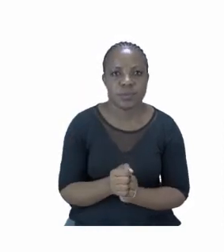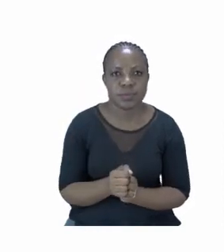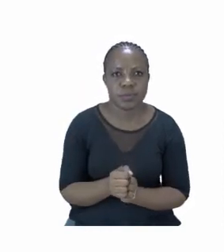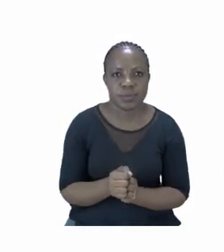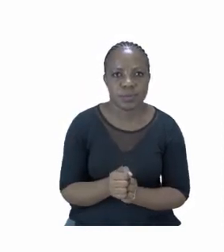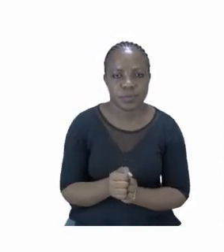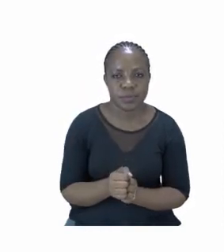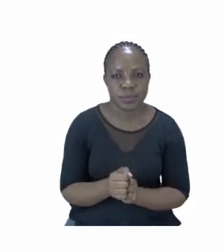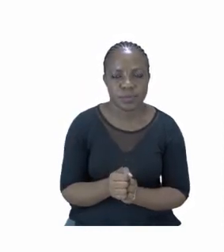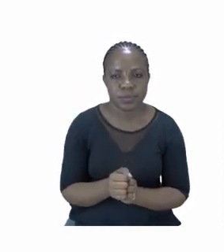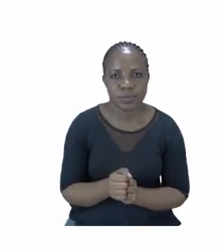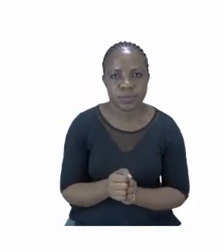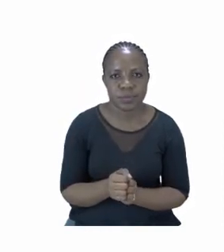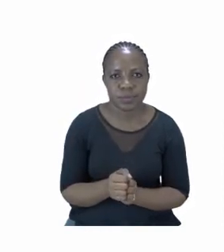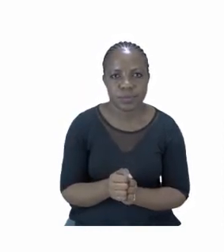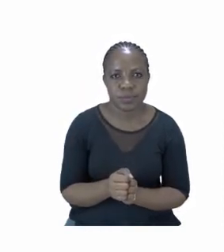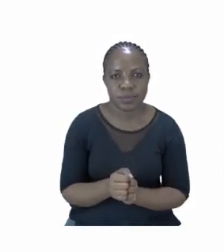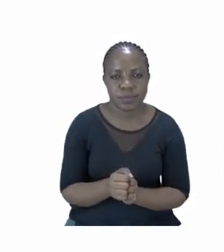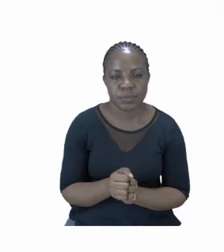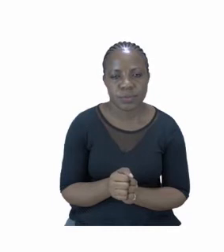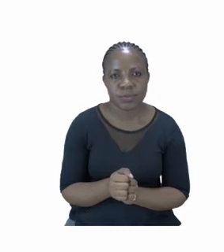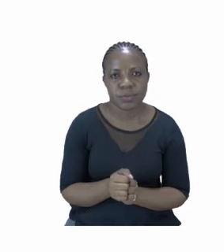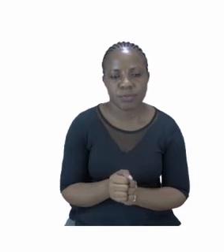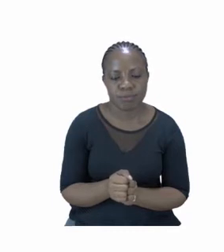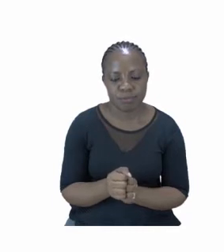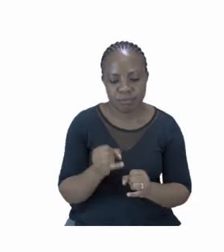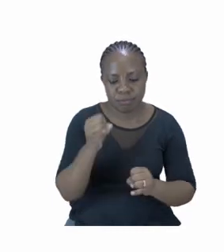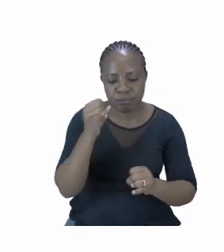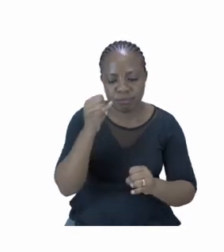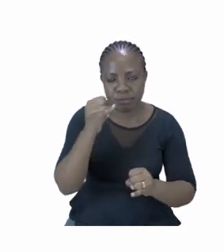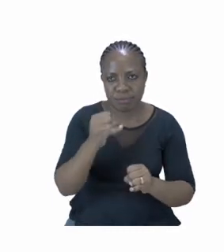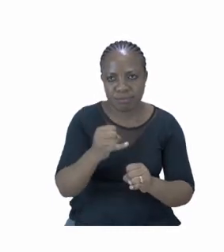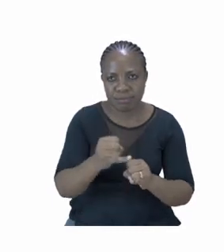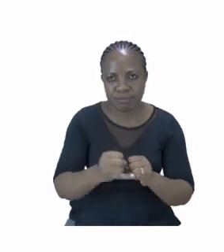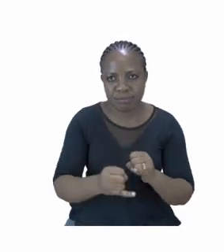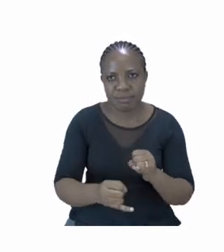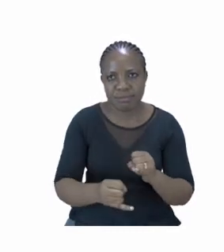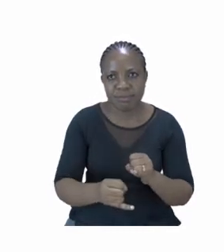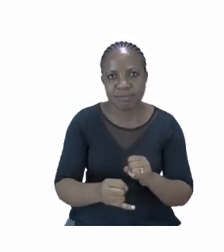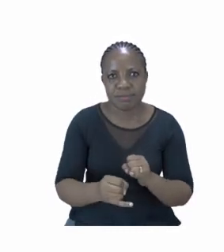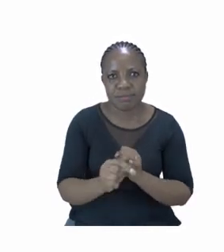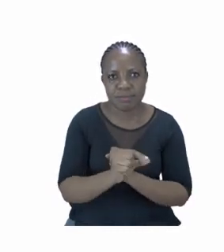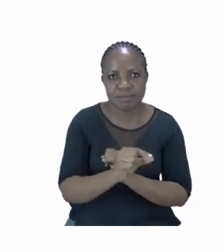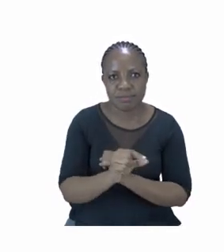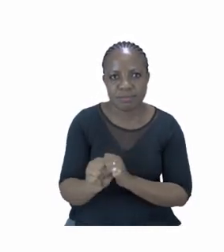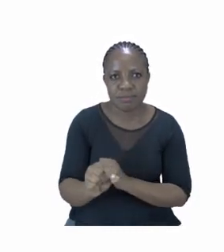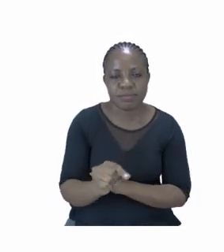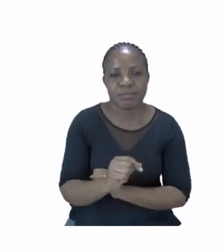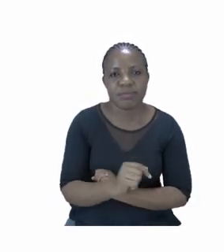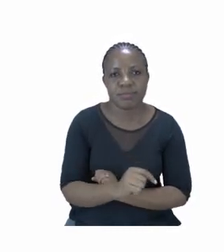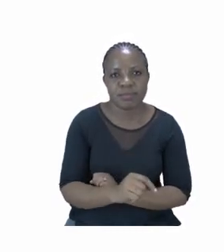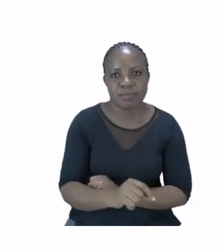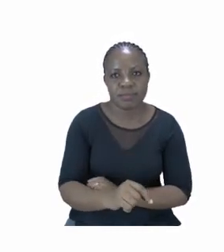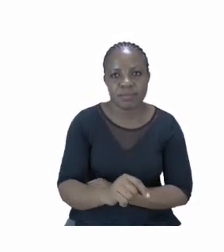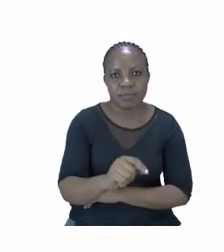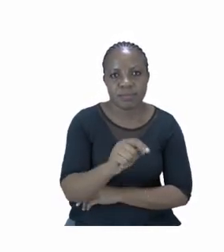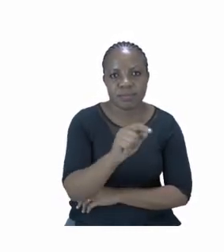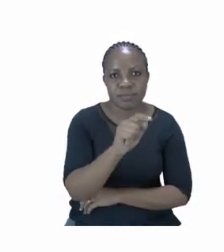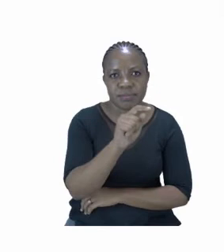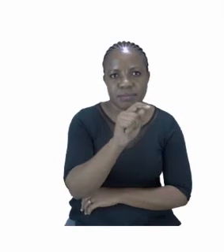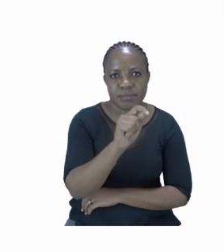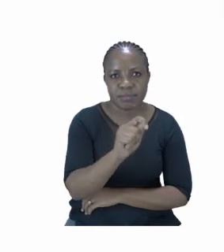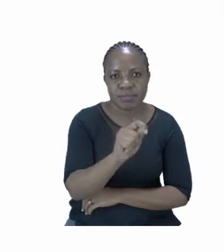Very good. And the last sight word we are going to be doing is the